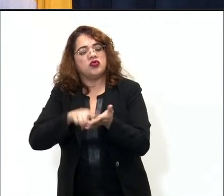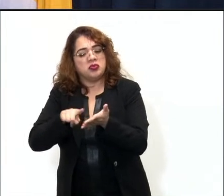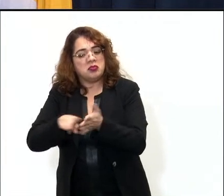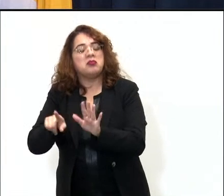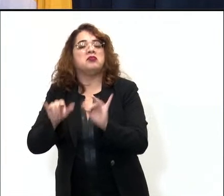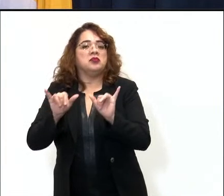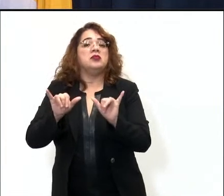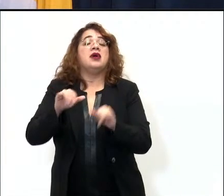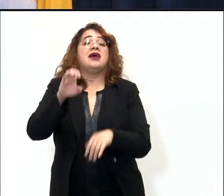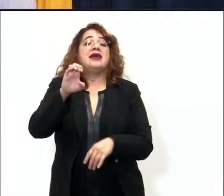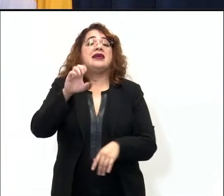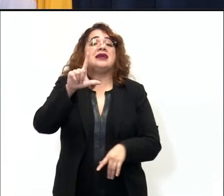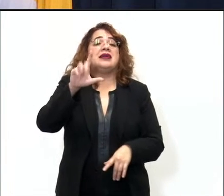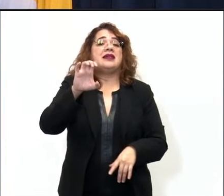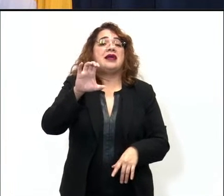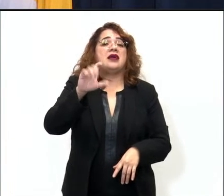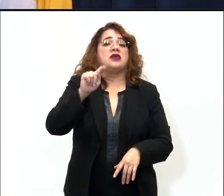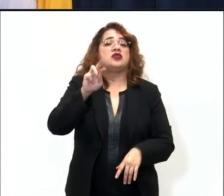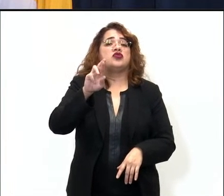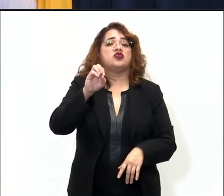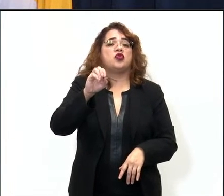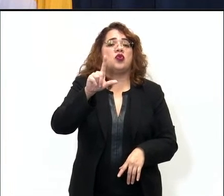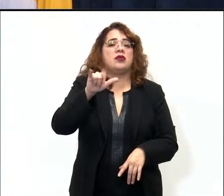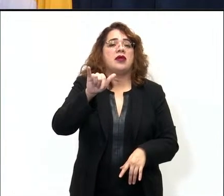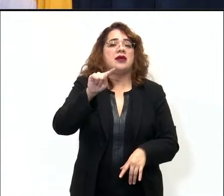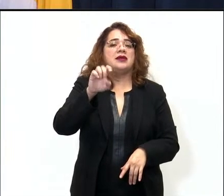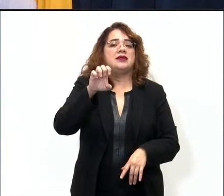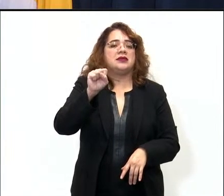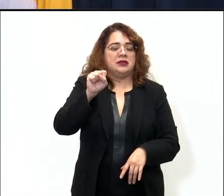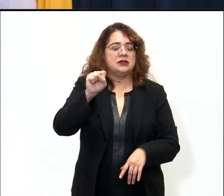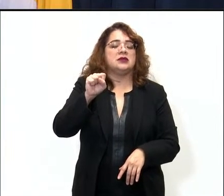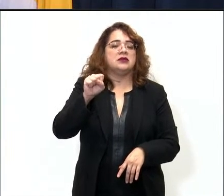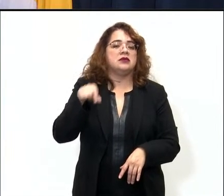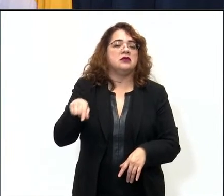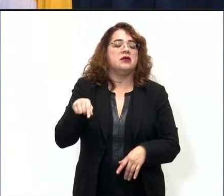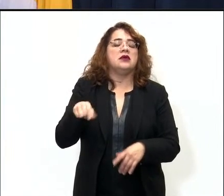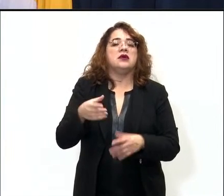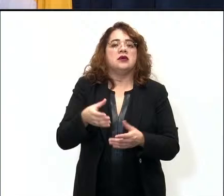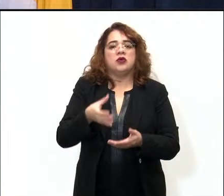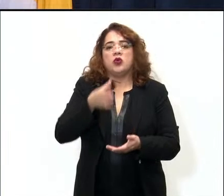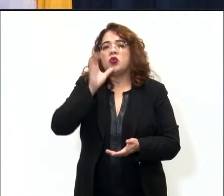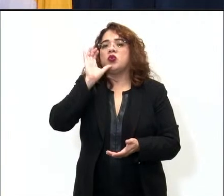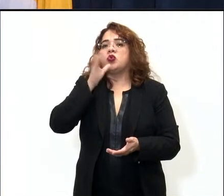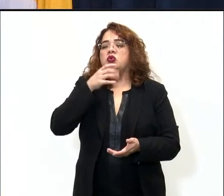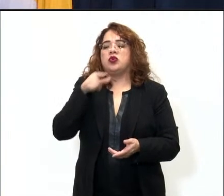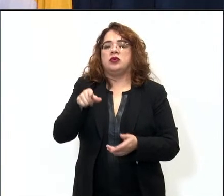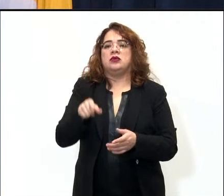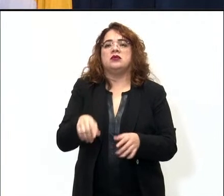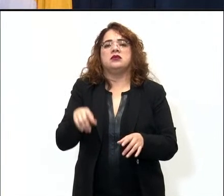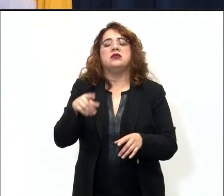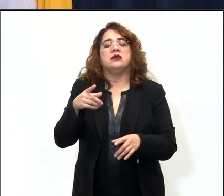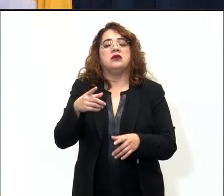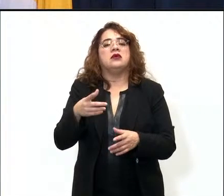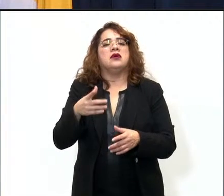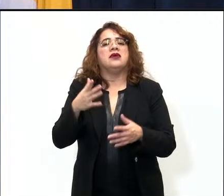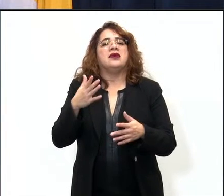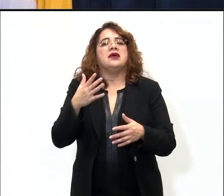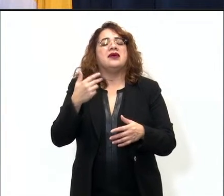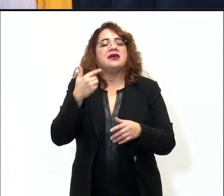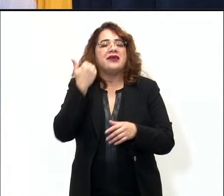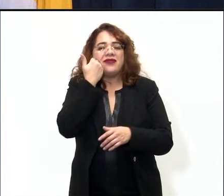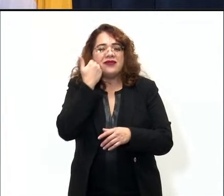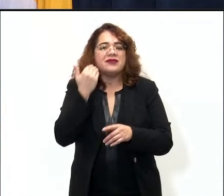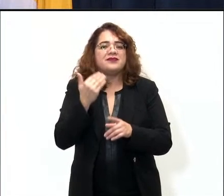just, just like the flu, really make sure that you're taking care of yourself. If you have fever or body aches, you would go to